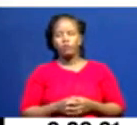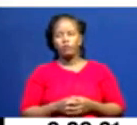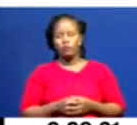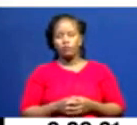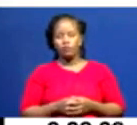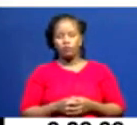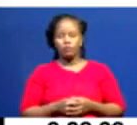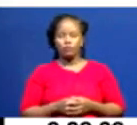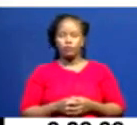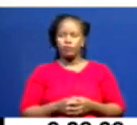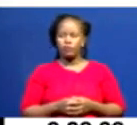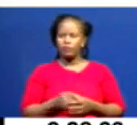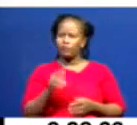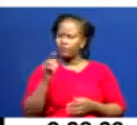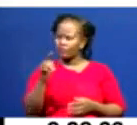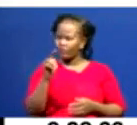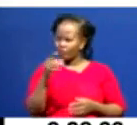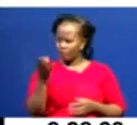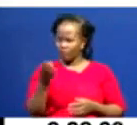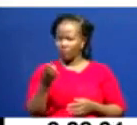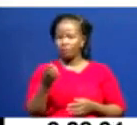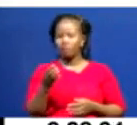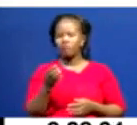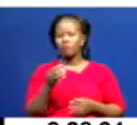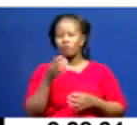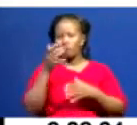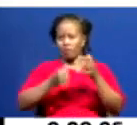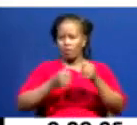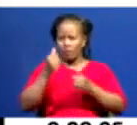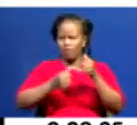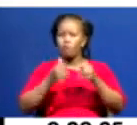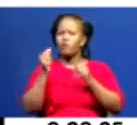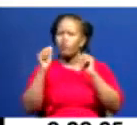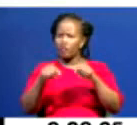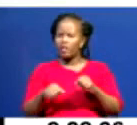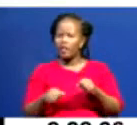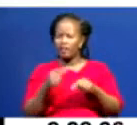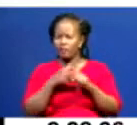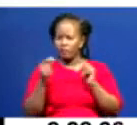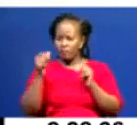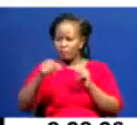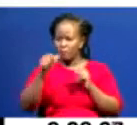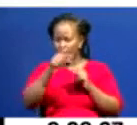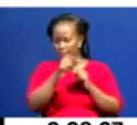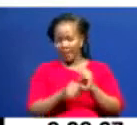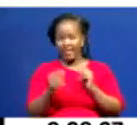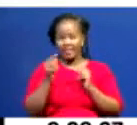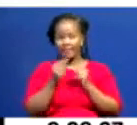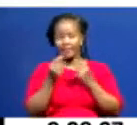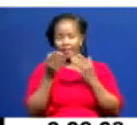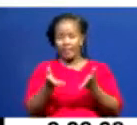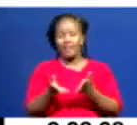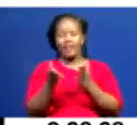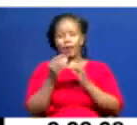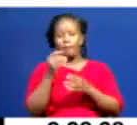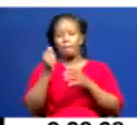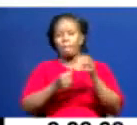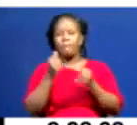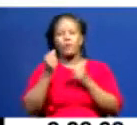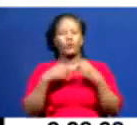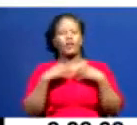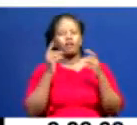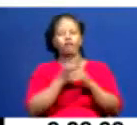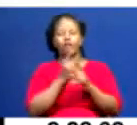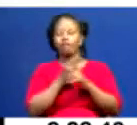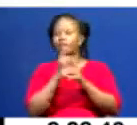Now, would you take milk from plants? The milk aisle in your local convenience store is getting crowded with varieties. The section has